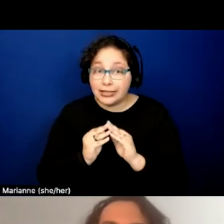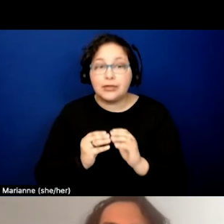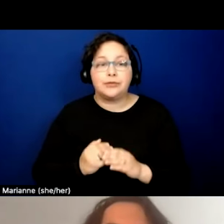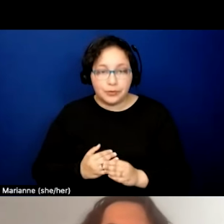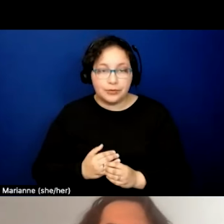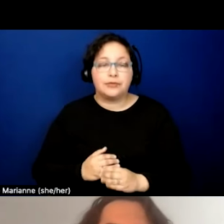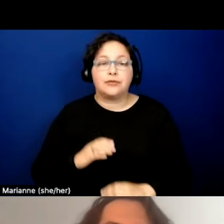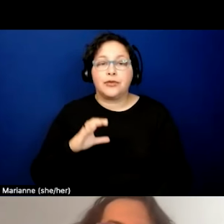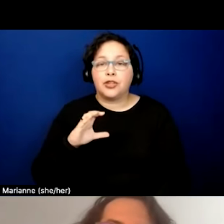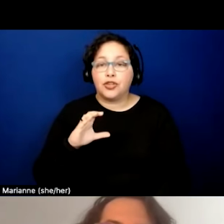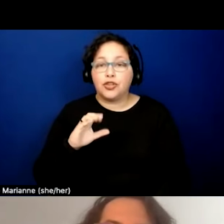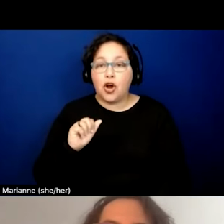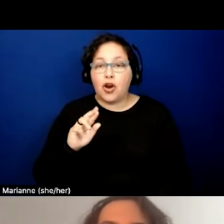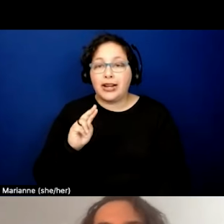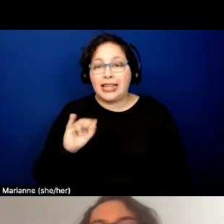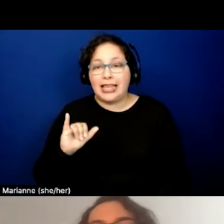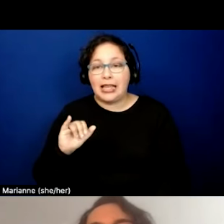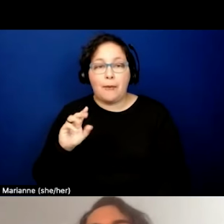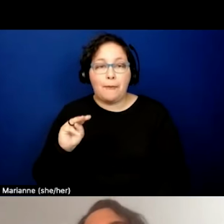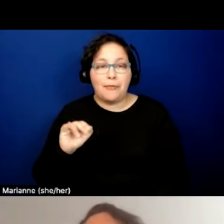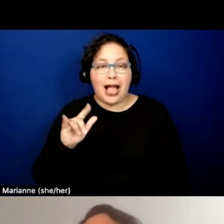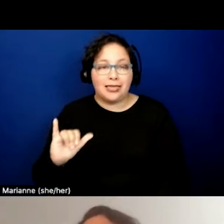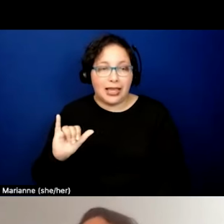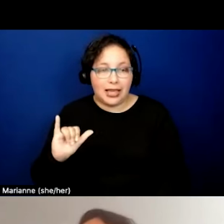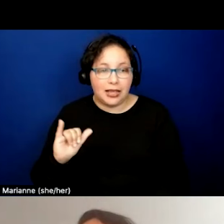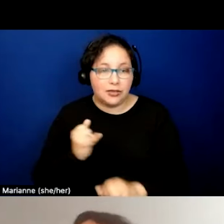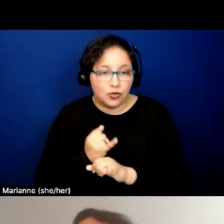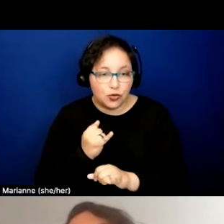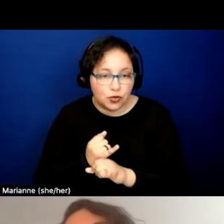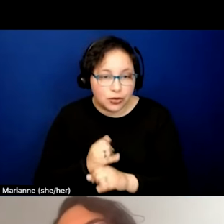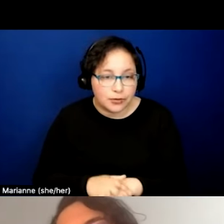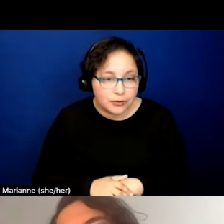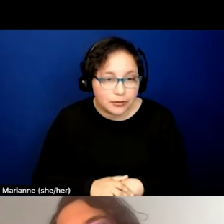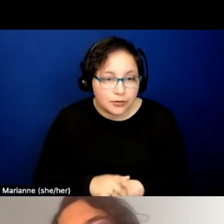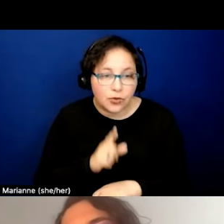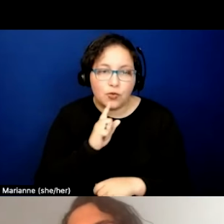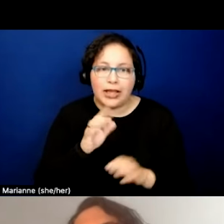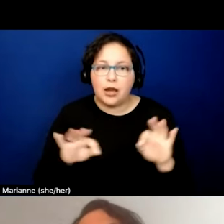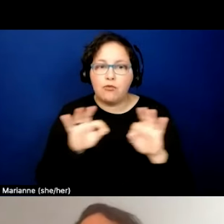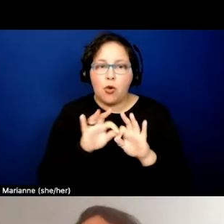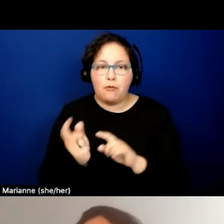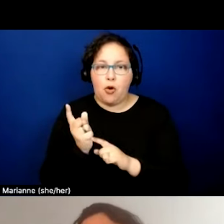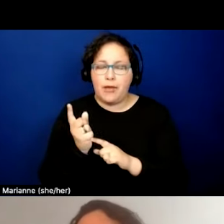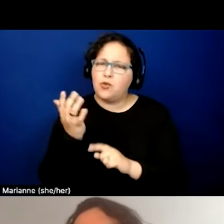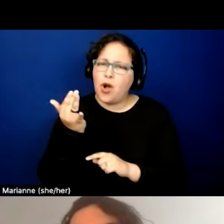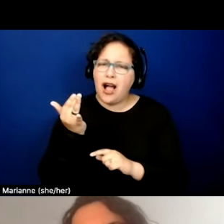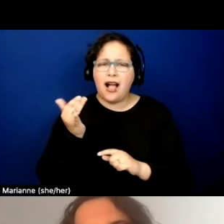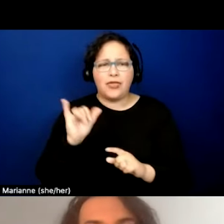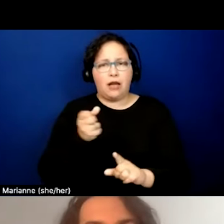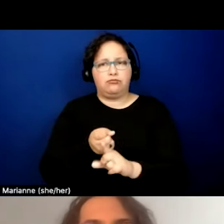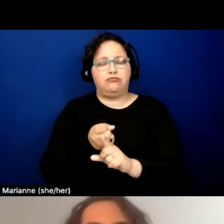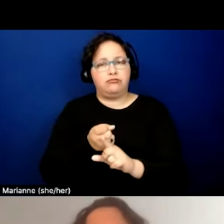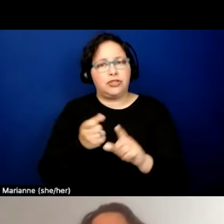at Carnegie Mellon University. And that was a really important moment because it changed the way the p5.js community thinks and